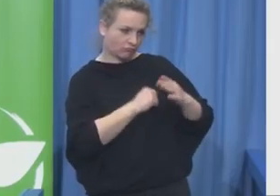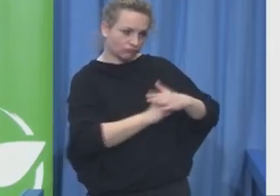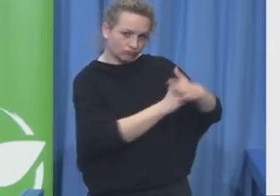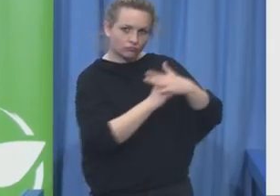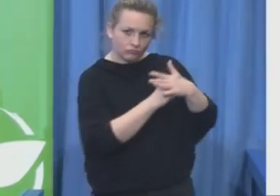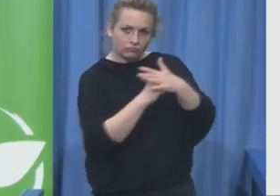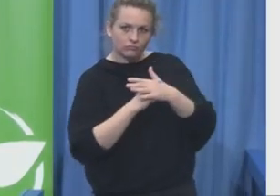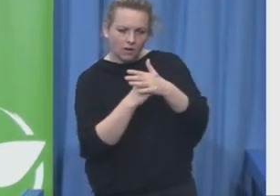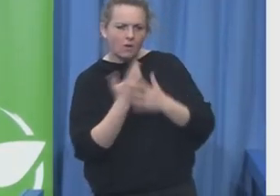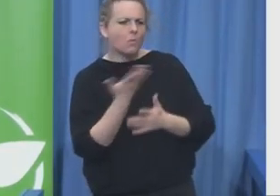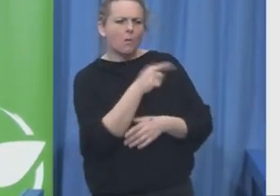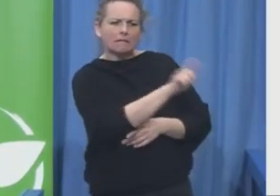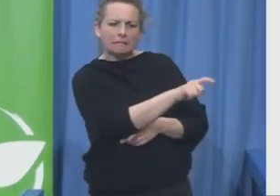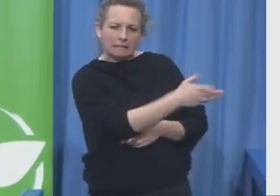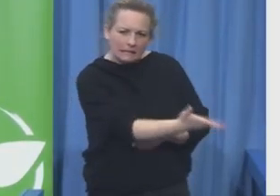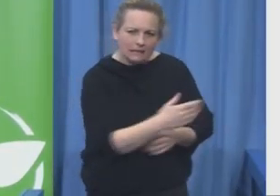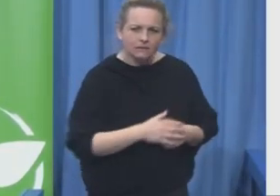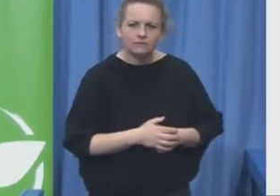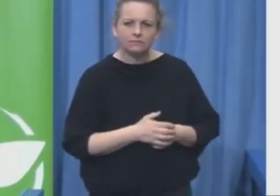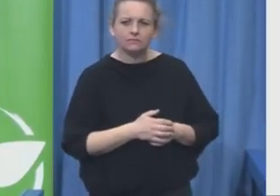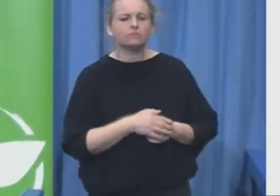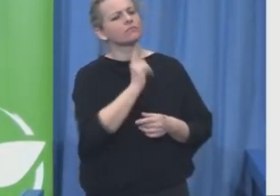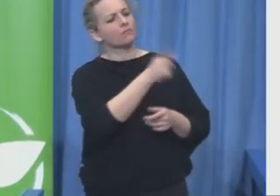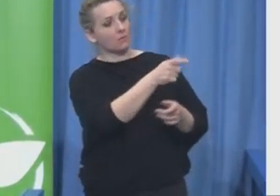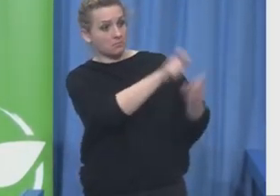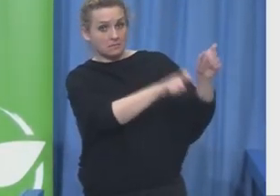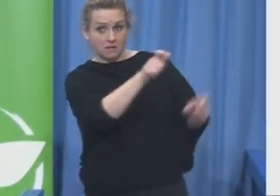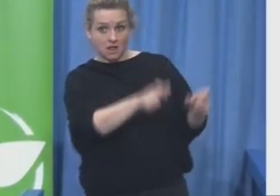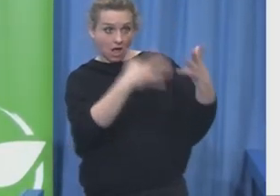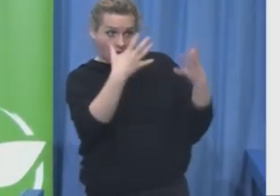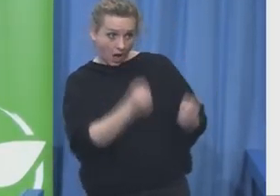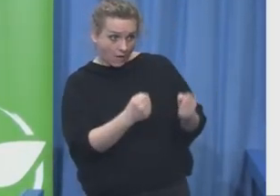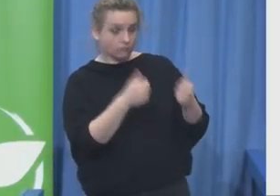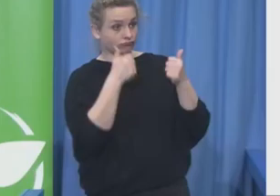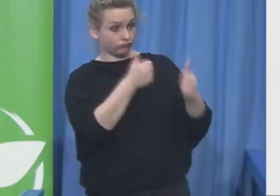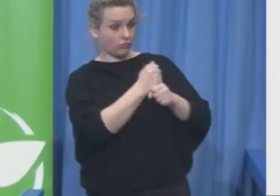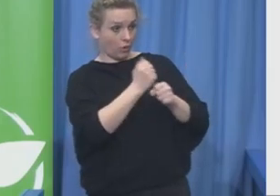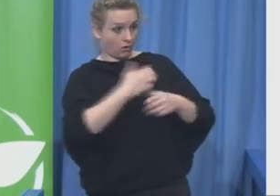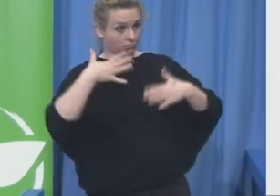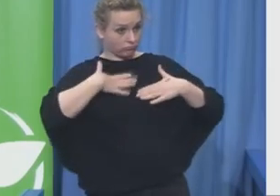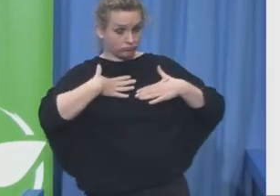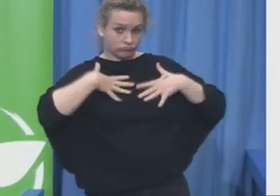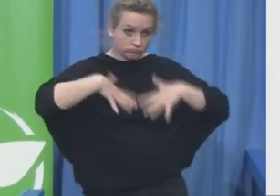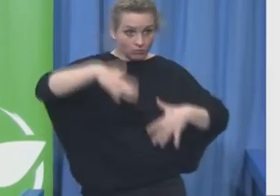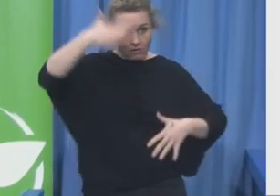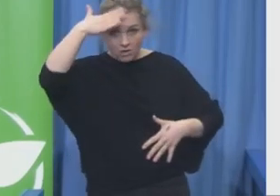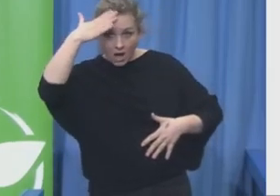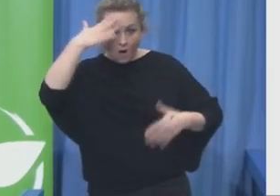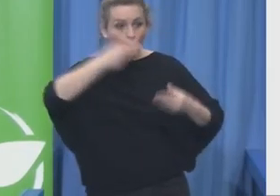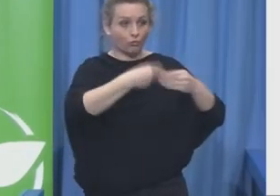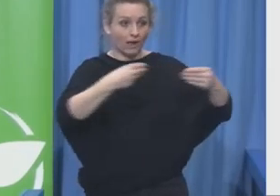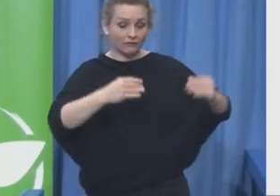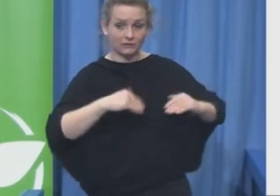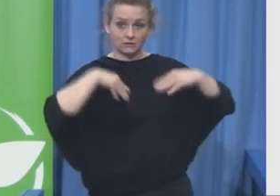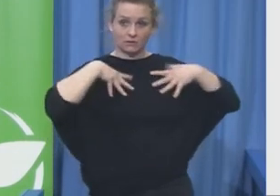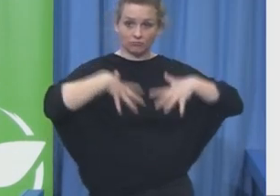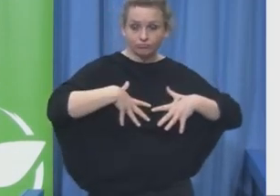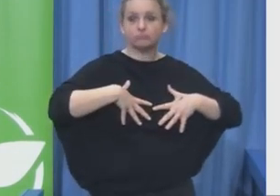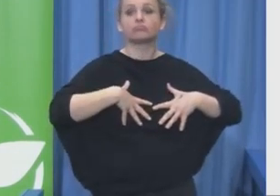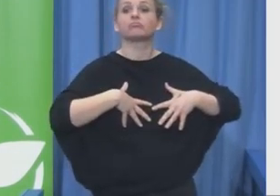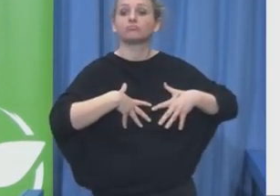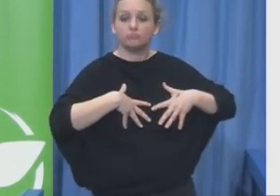received skill development, vocational training, soft skills, job